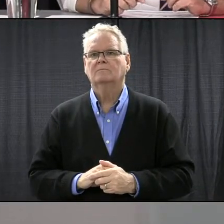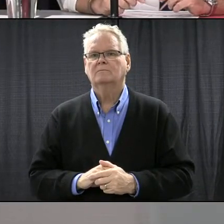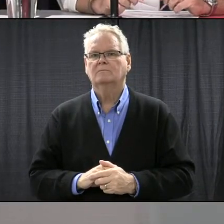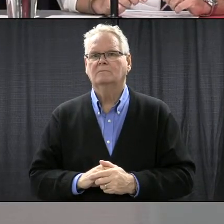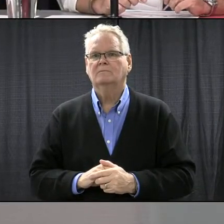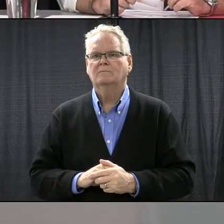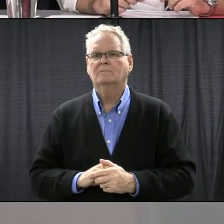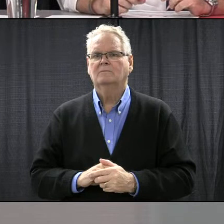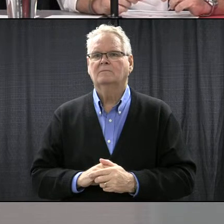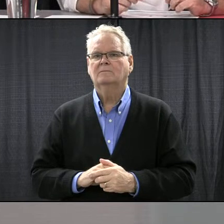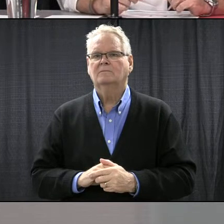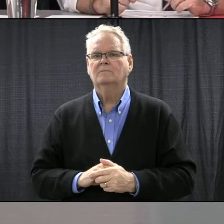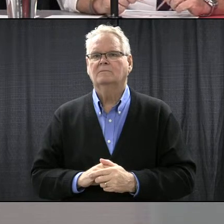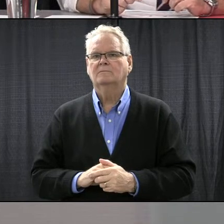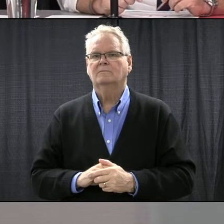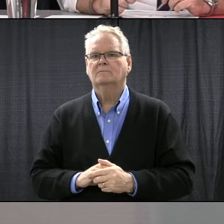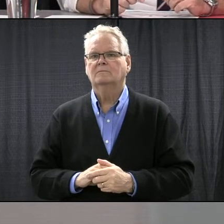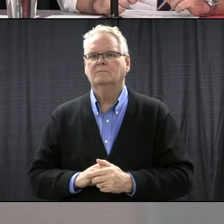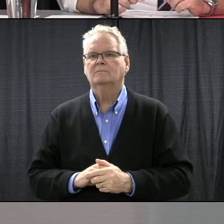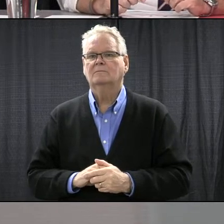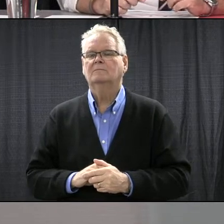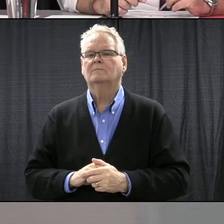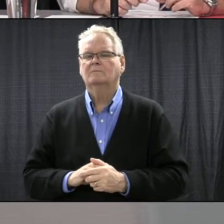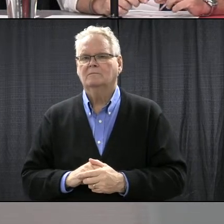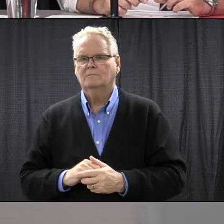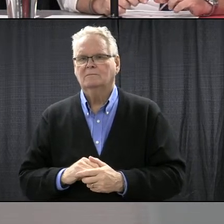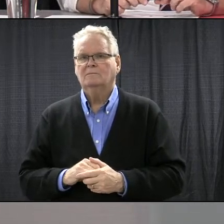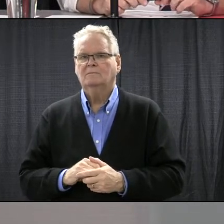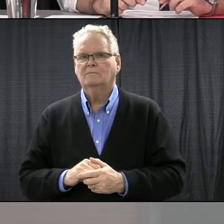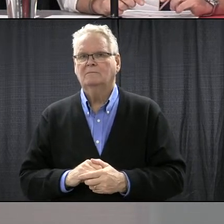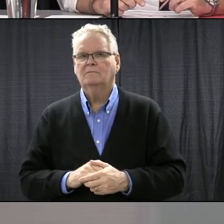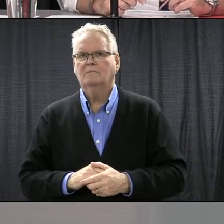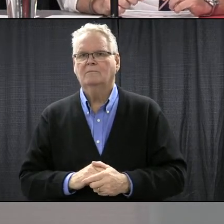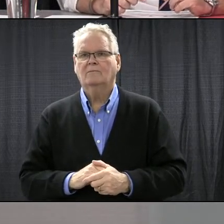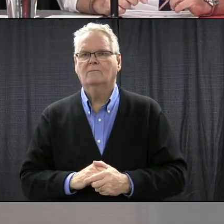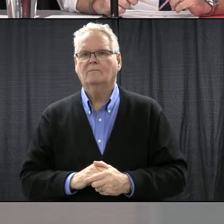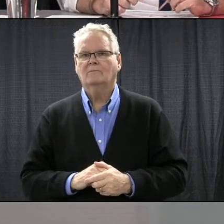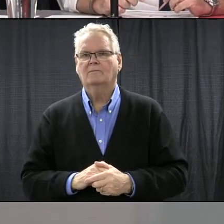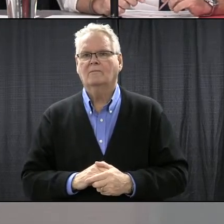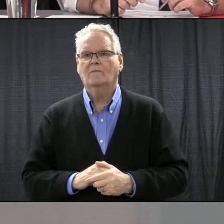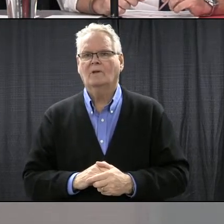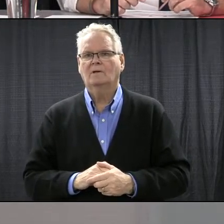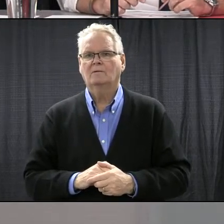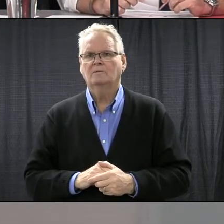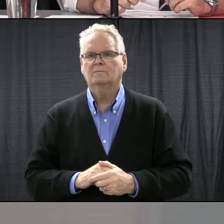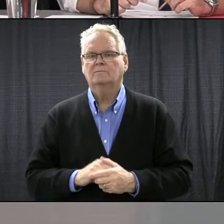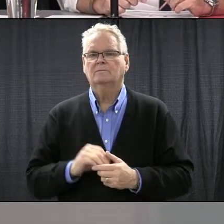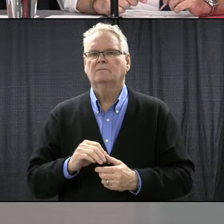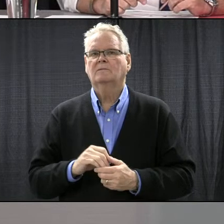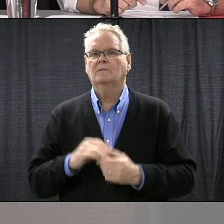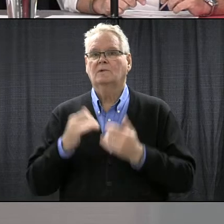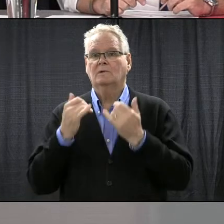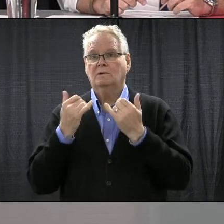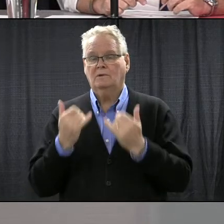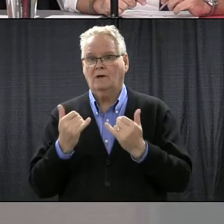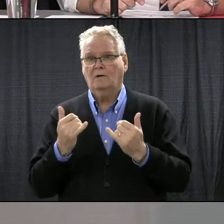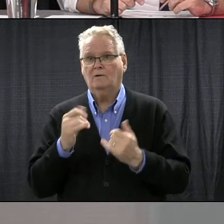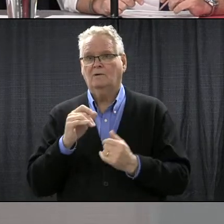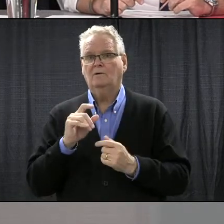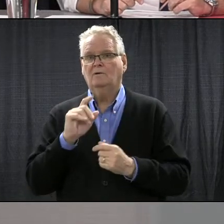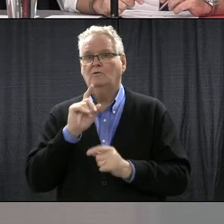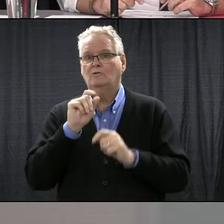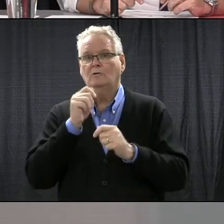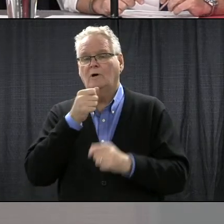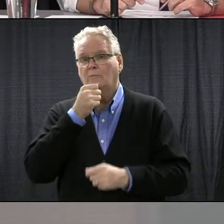Our next questions are from Peter Jackson with The Telegram. Please go ahead and make your way to the mic. Hi. This is